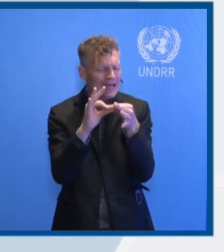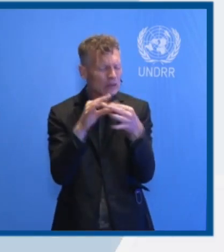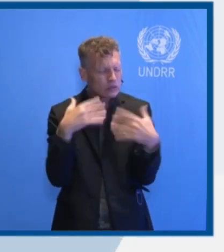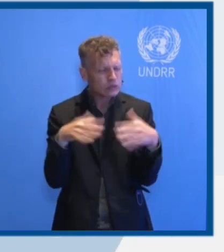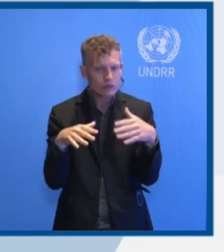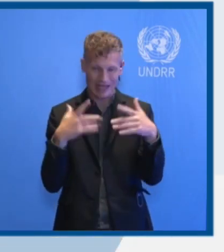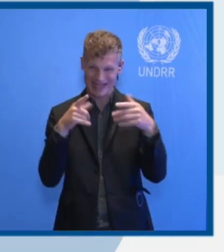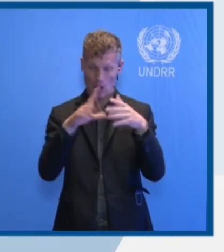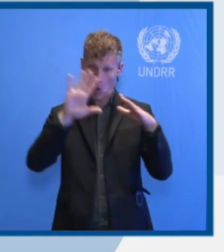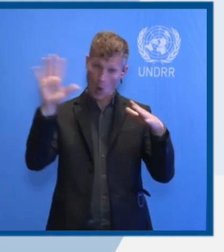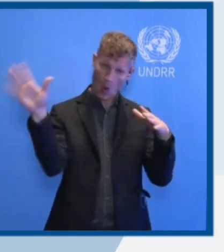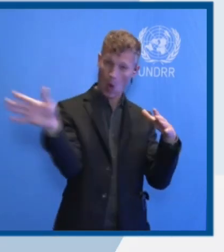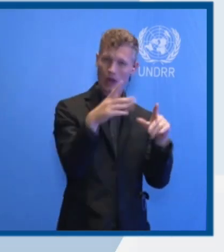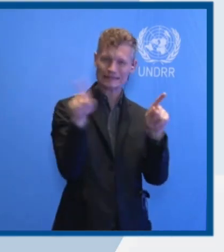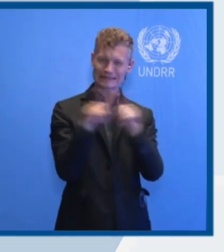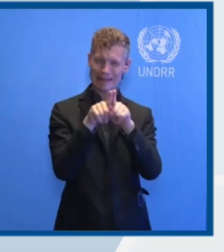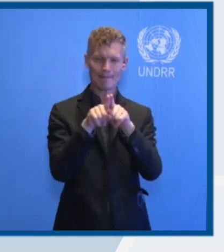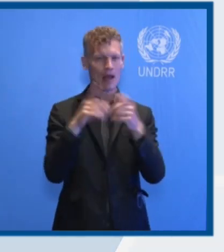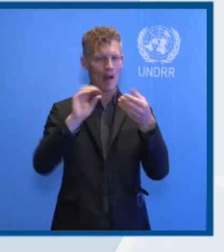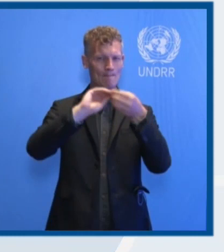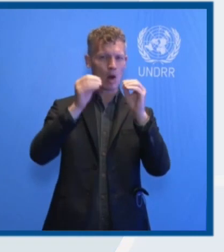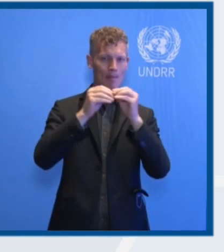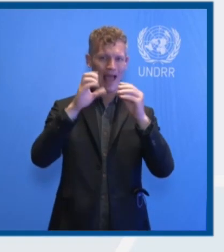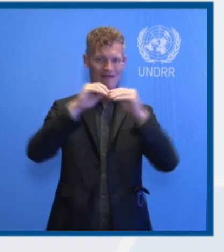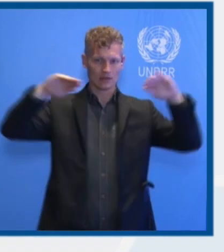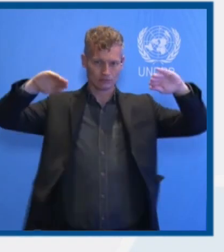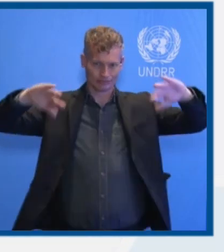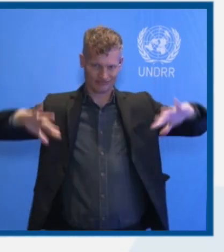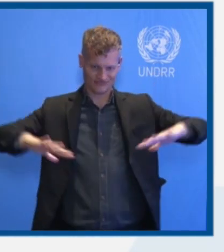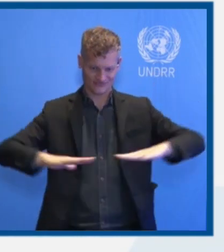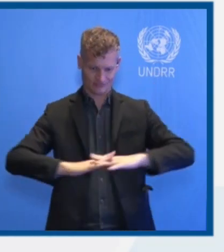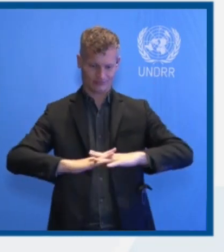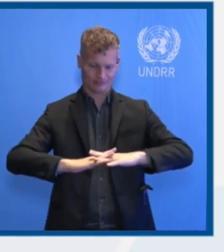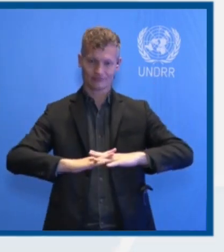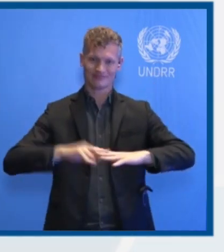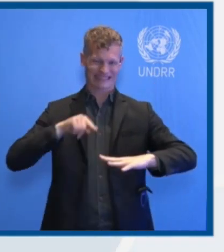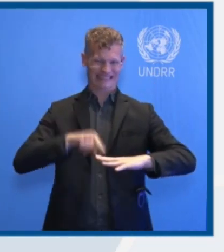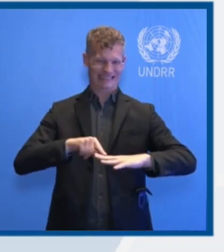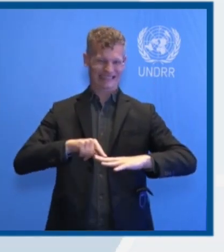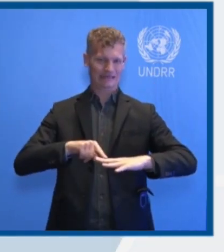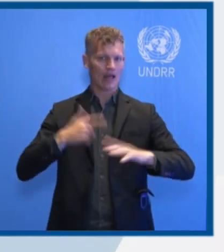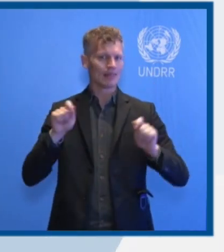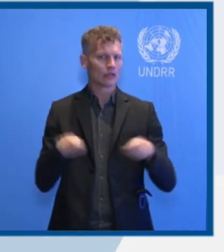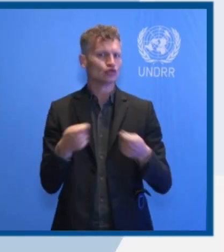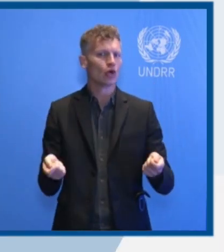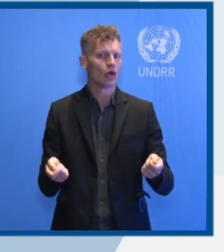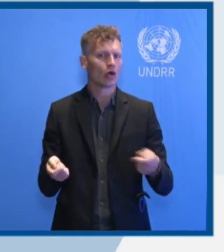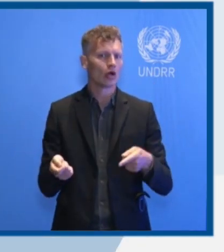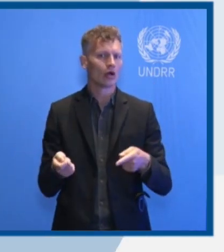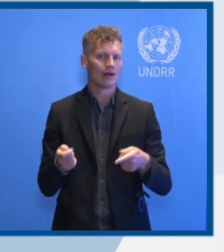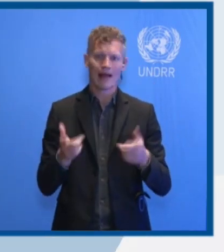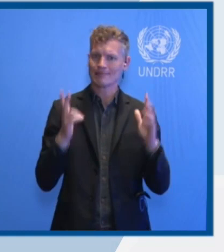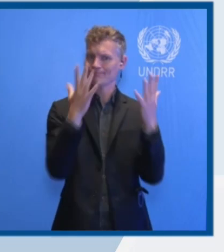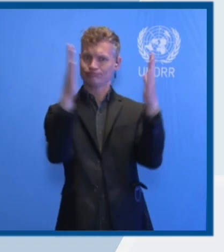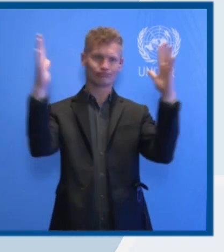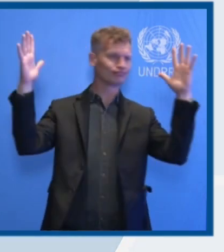underpins all of them. We know that when we degrade the living world, we increase the chance of